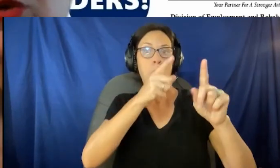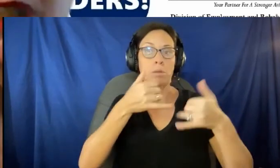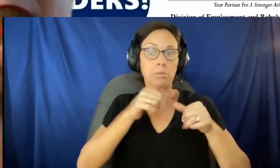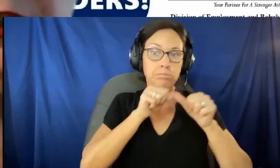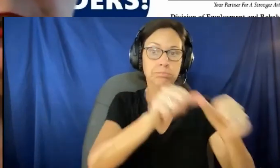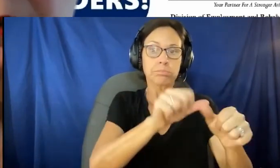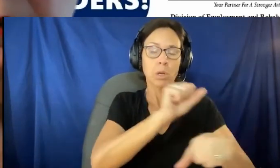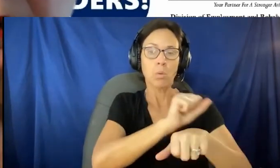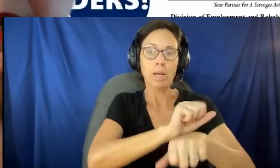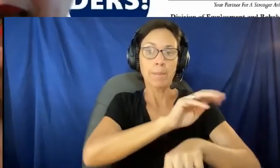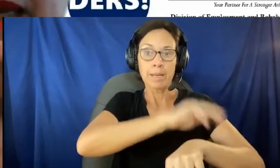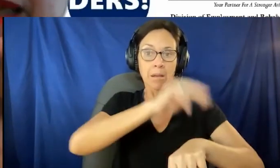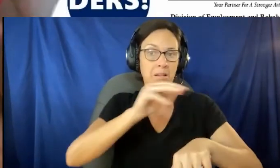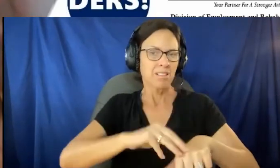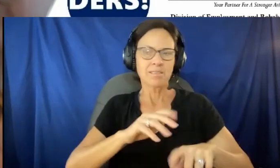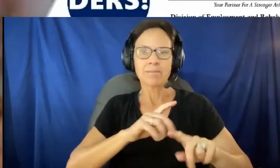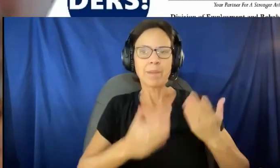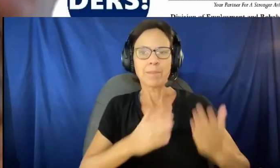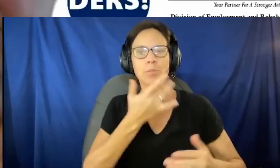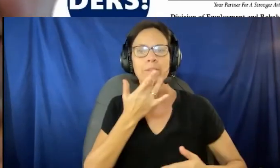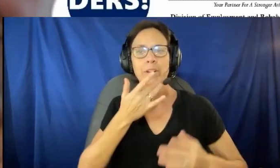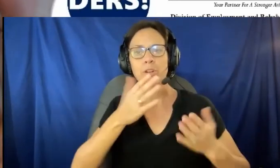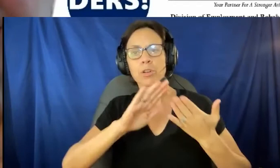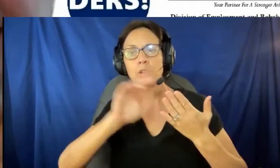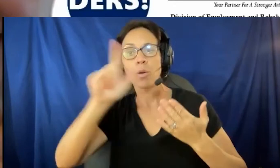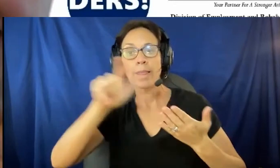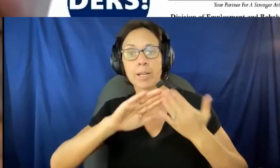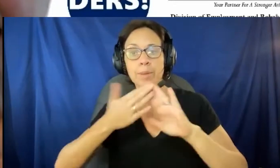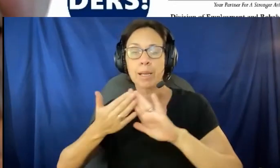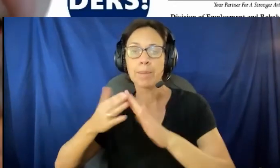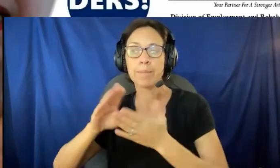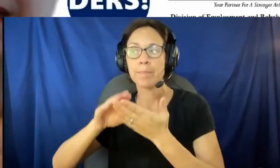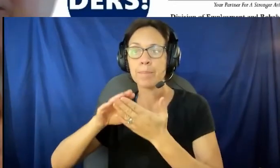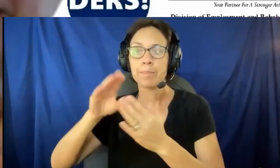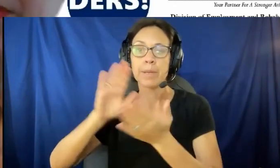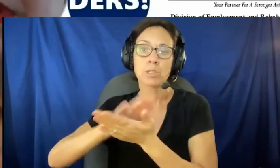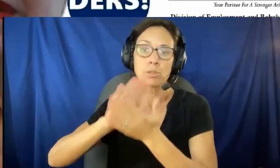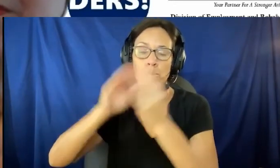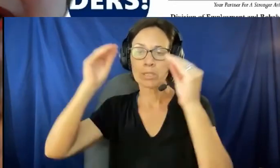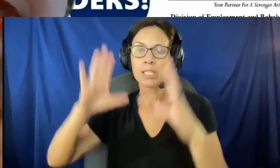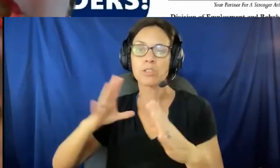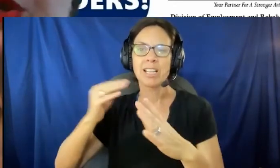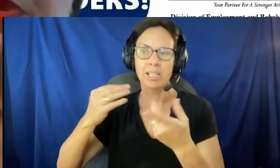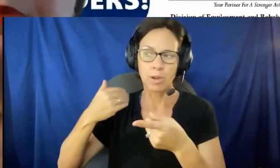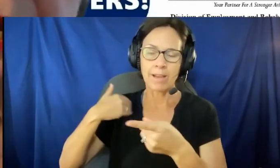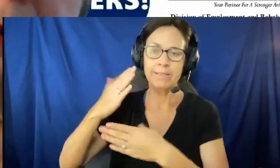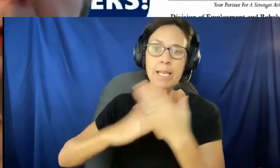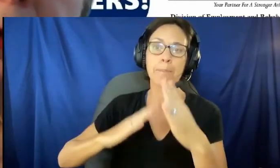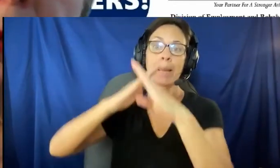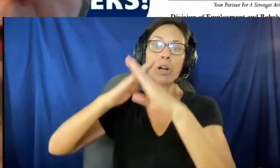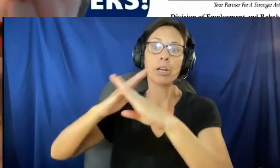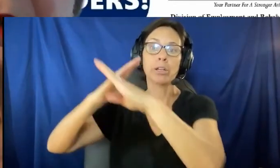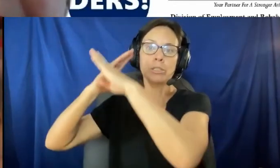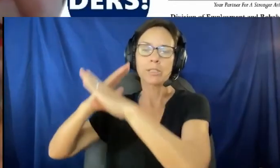be a school teacher and you have some barriers to that. Remember, it's the barrier to